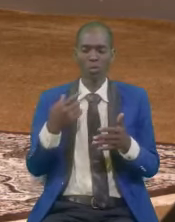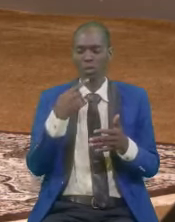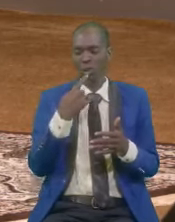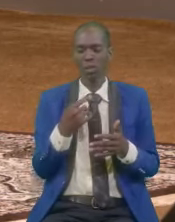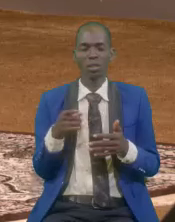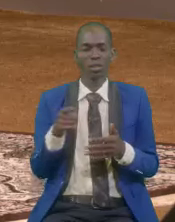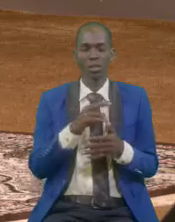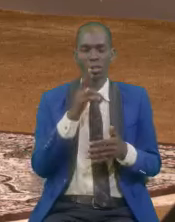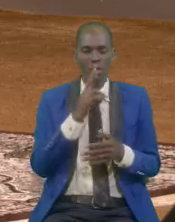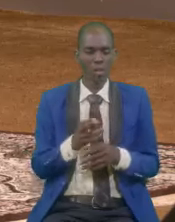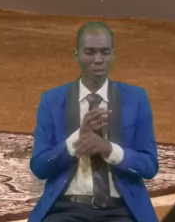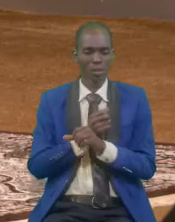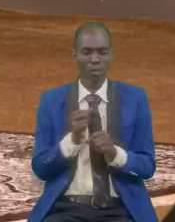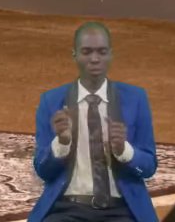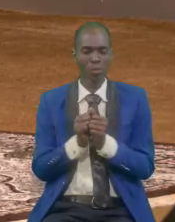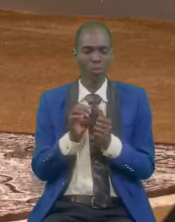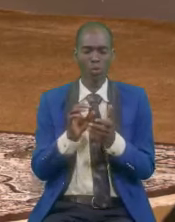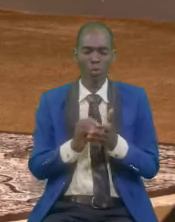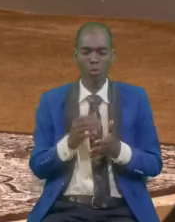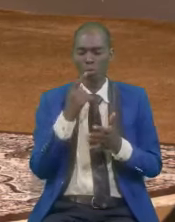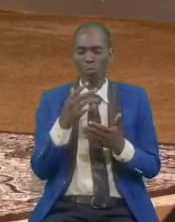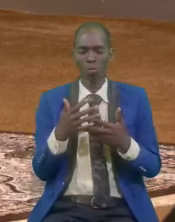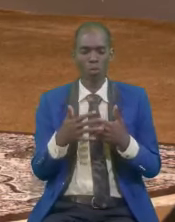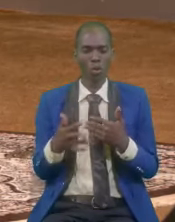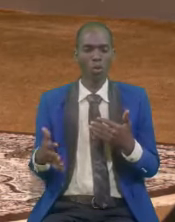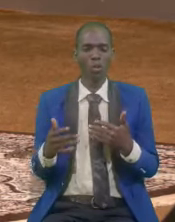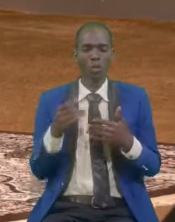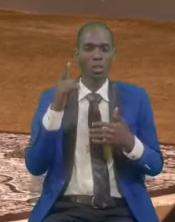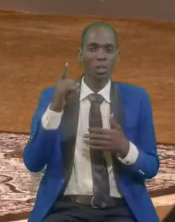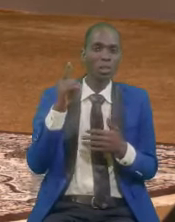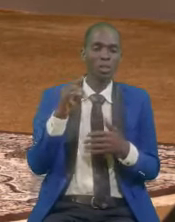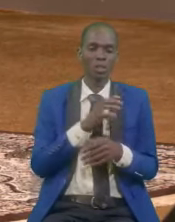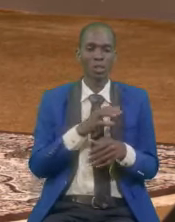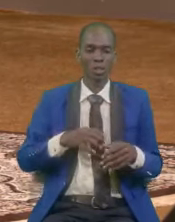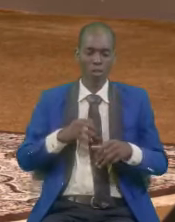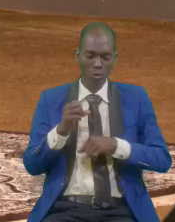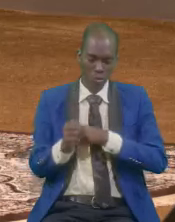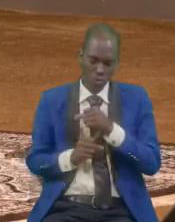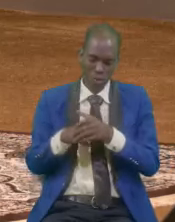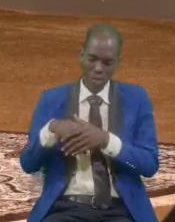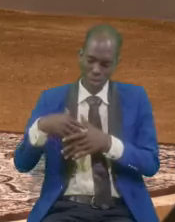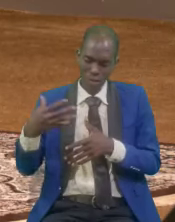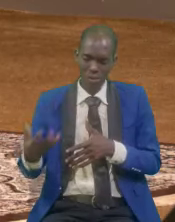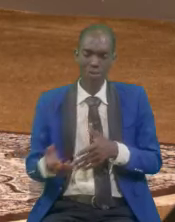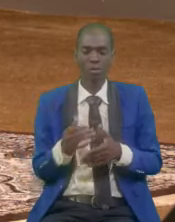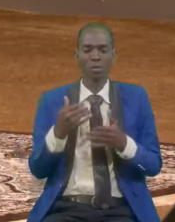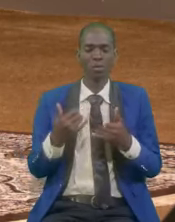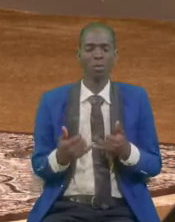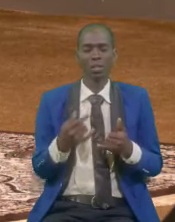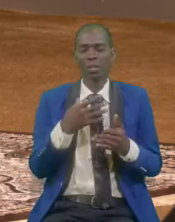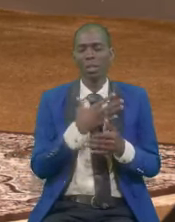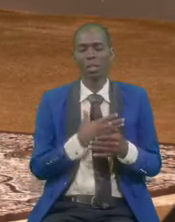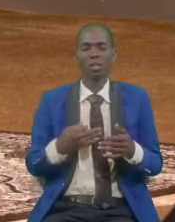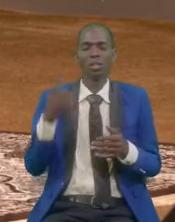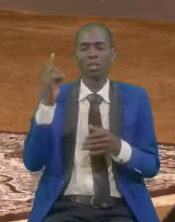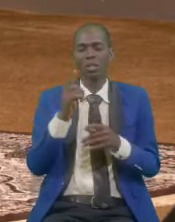own blood, he suffered without the gate. What do we do? Verse 13, it says, let